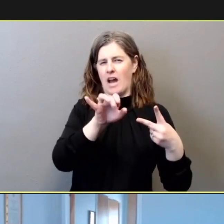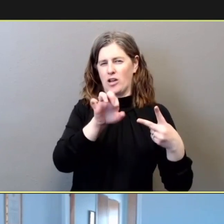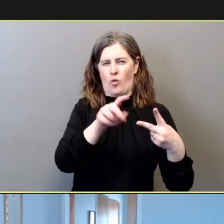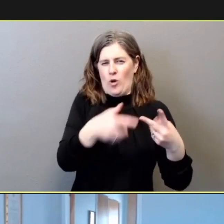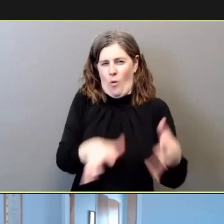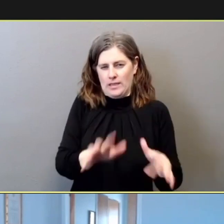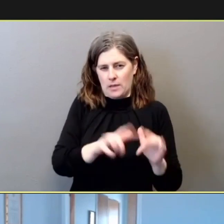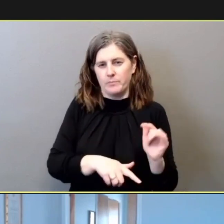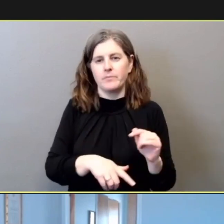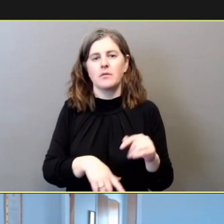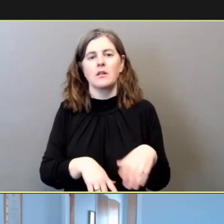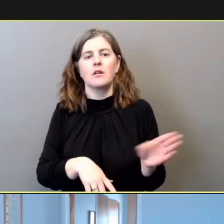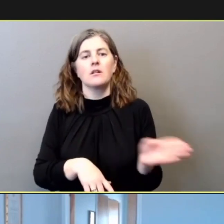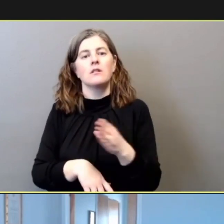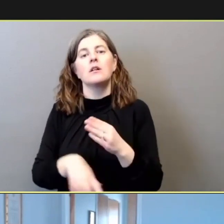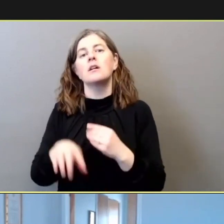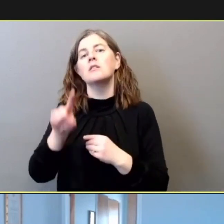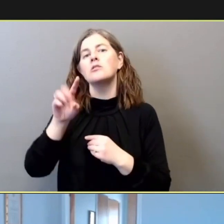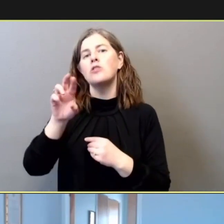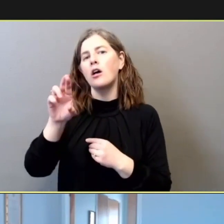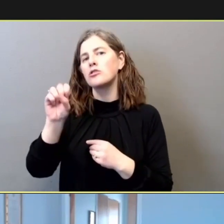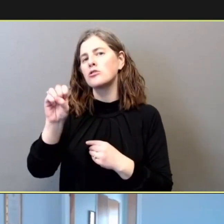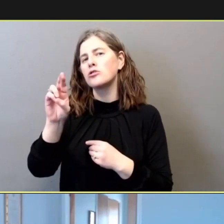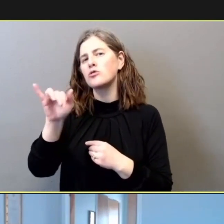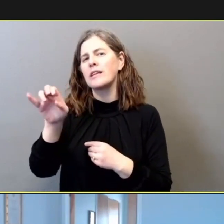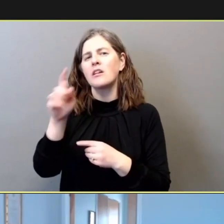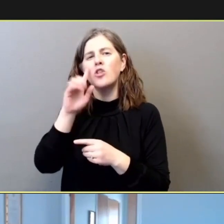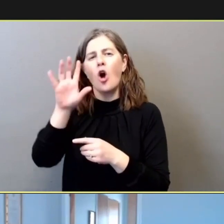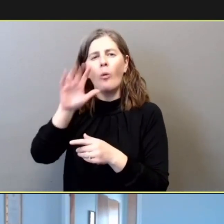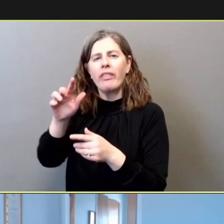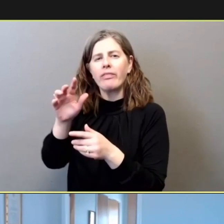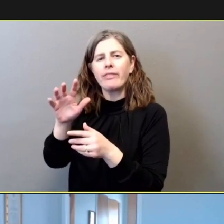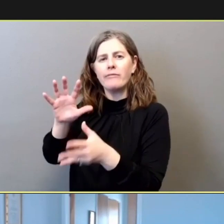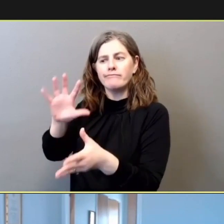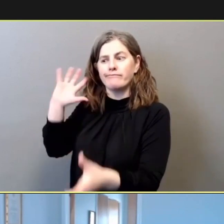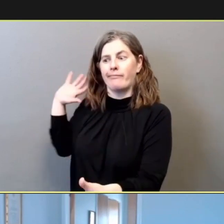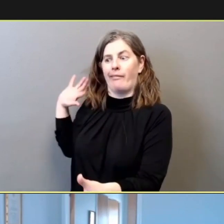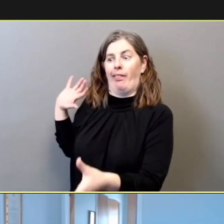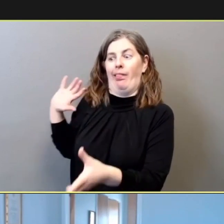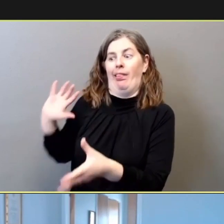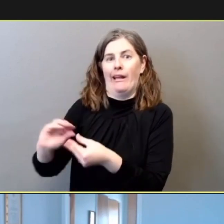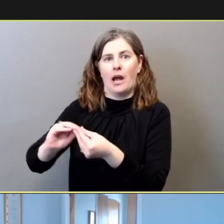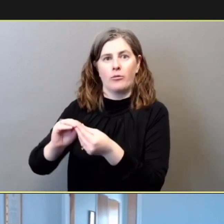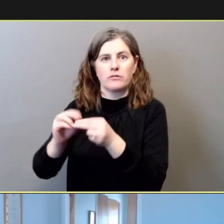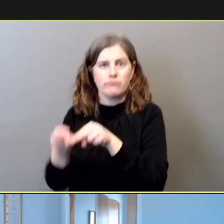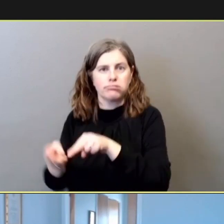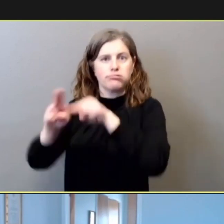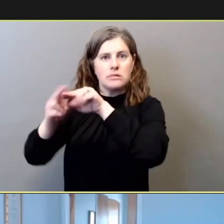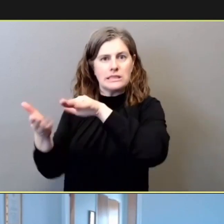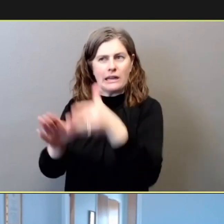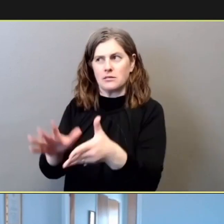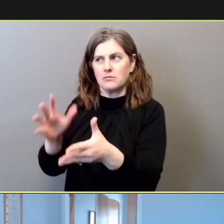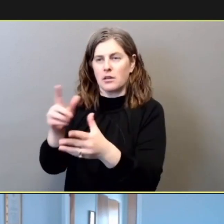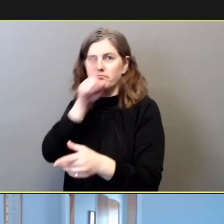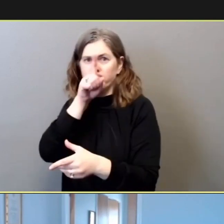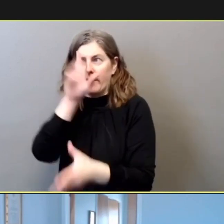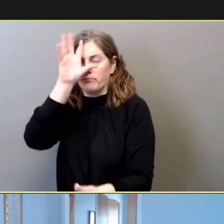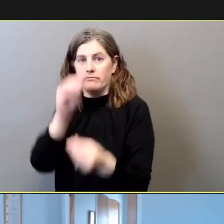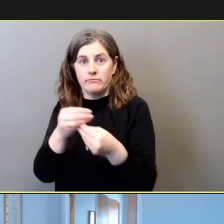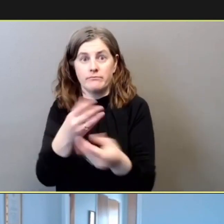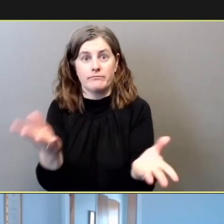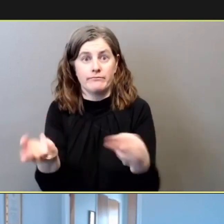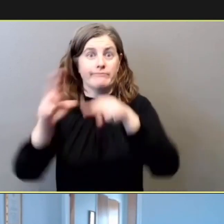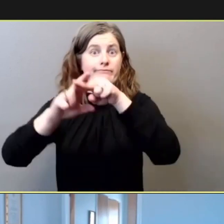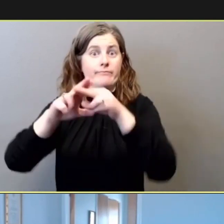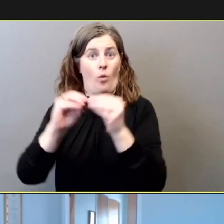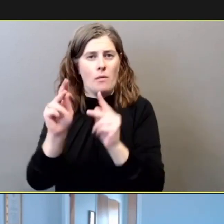death backlog, I've been sort of the person following this and answering all the questions about it. So I'll start. Christine, if you have anything